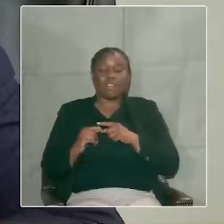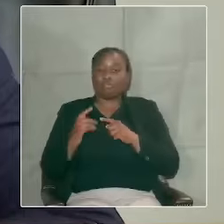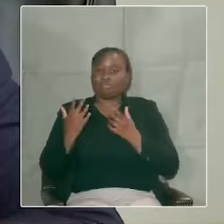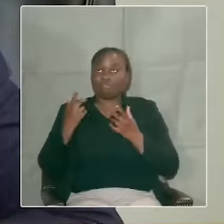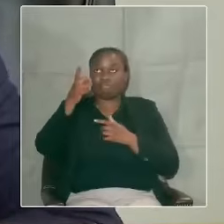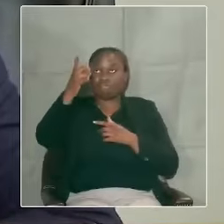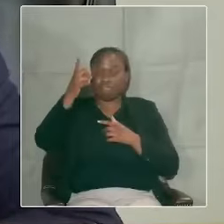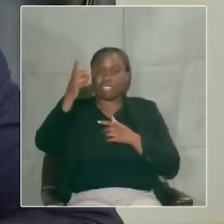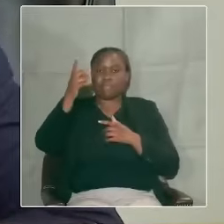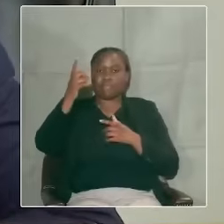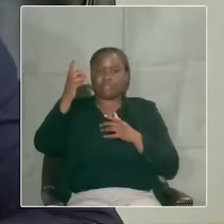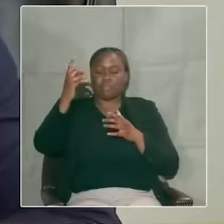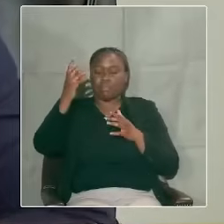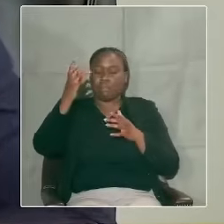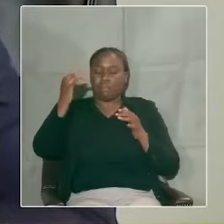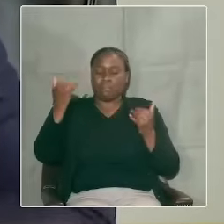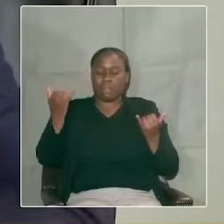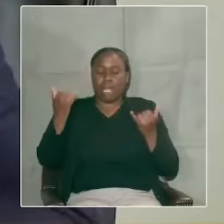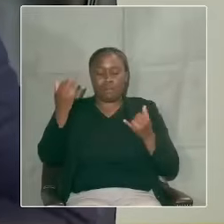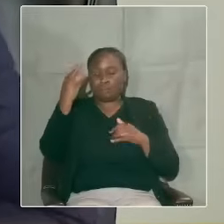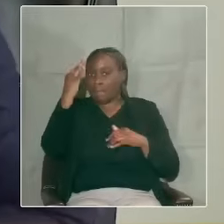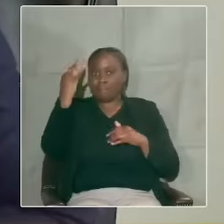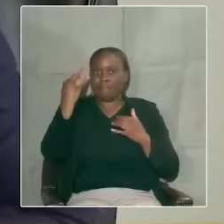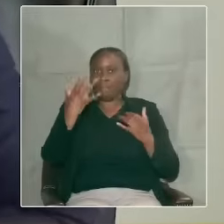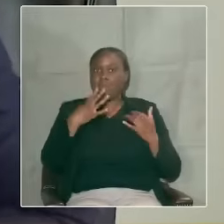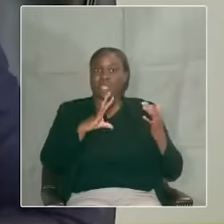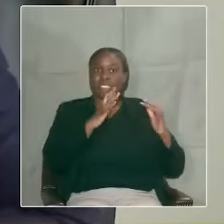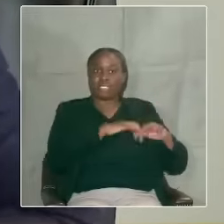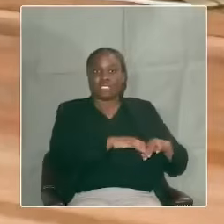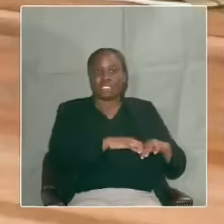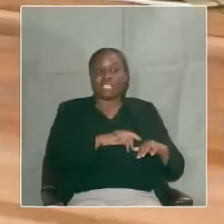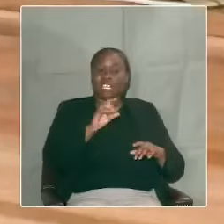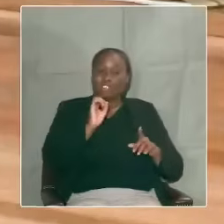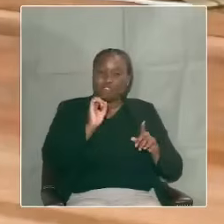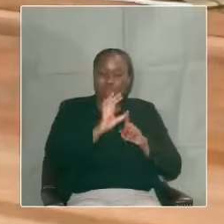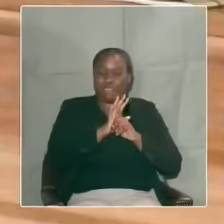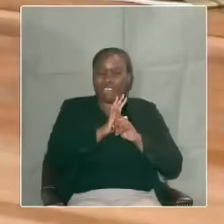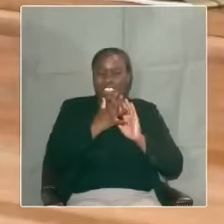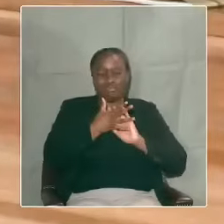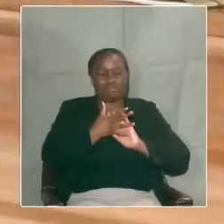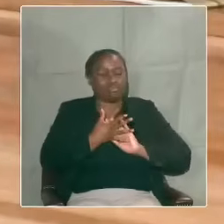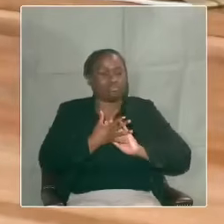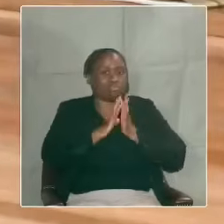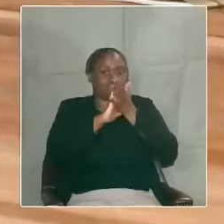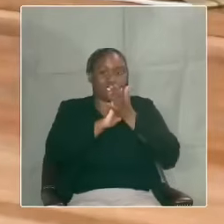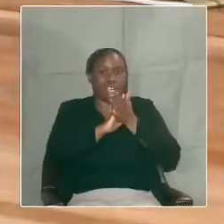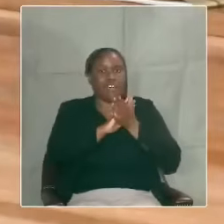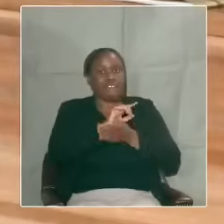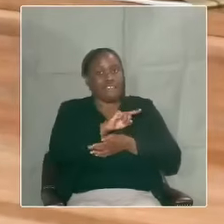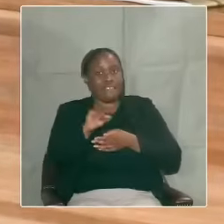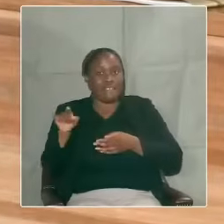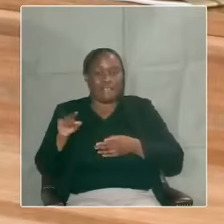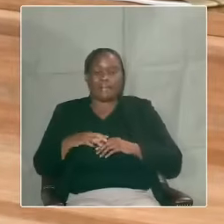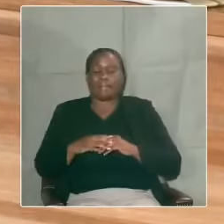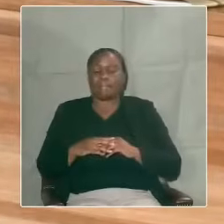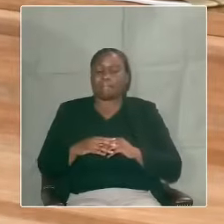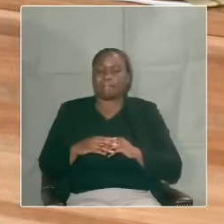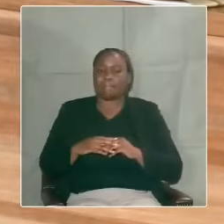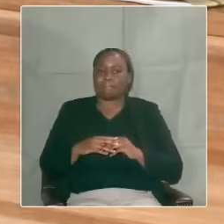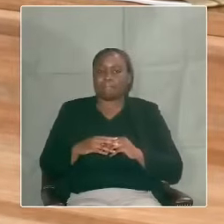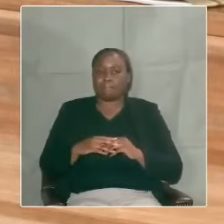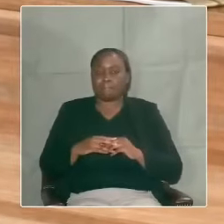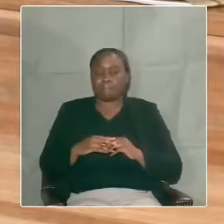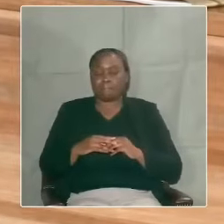disrupted in the main. Right. I think we'll touch on some of those when you deal